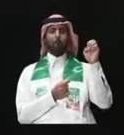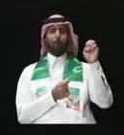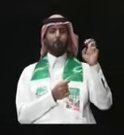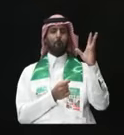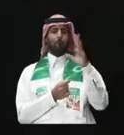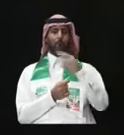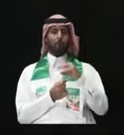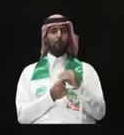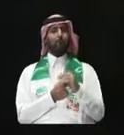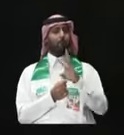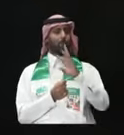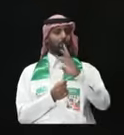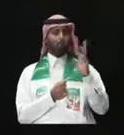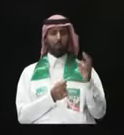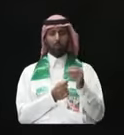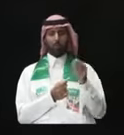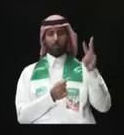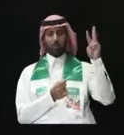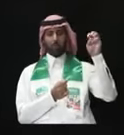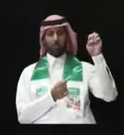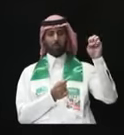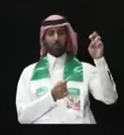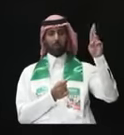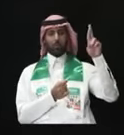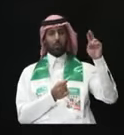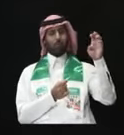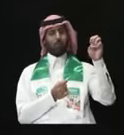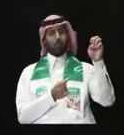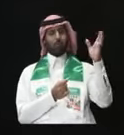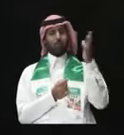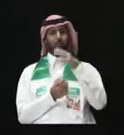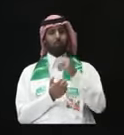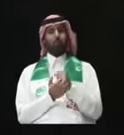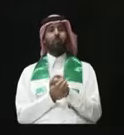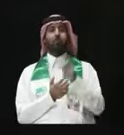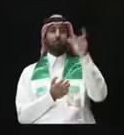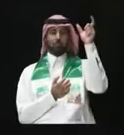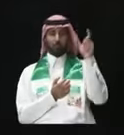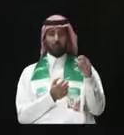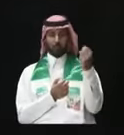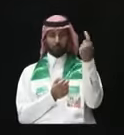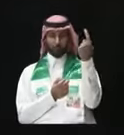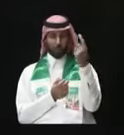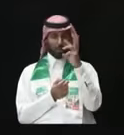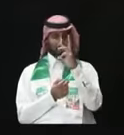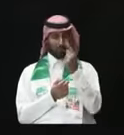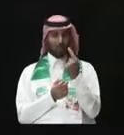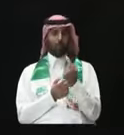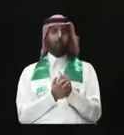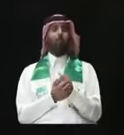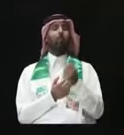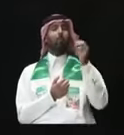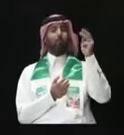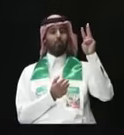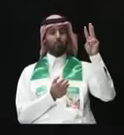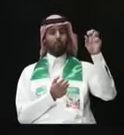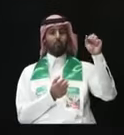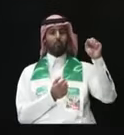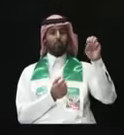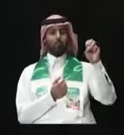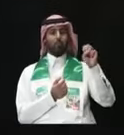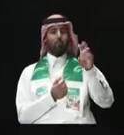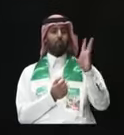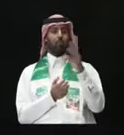way. We need a helping verb in two situations. When you want to form a question